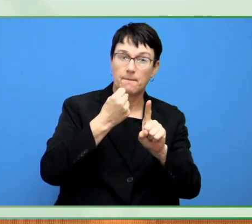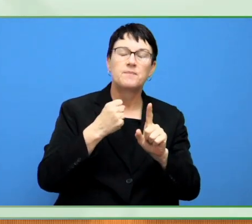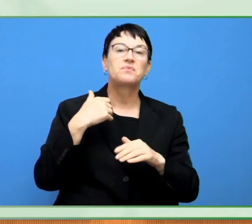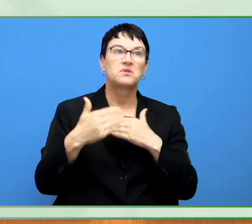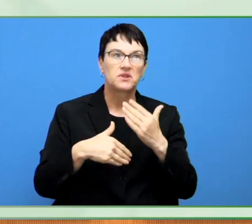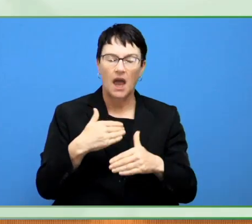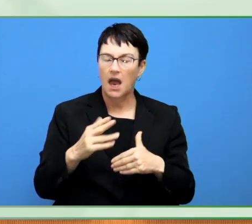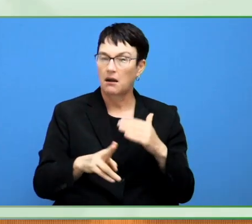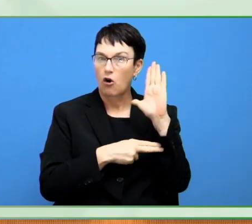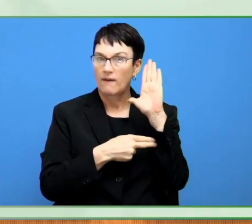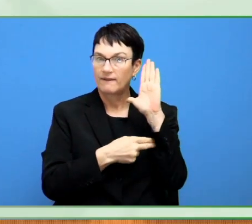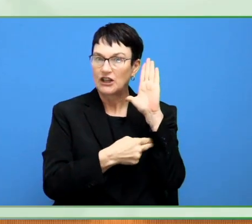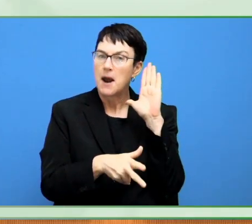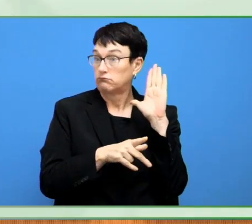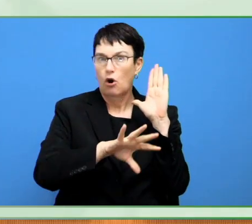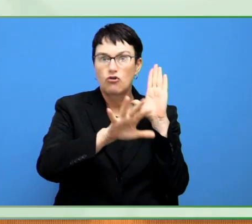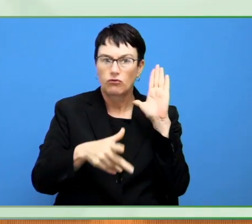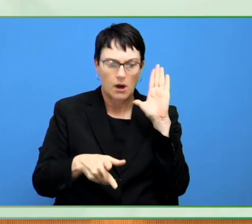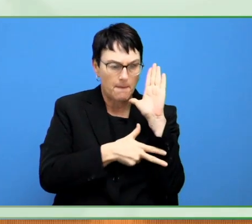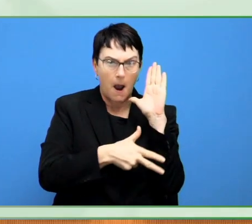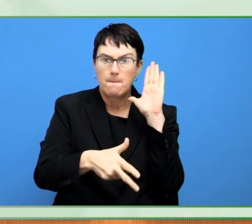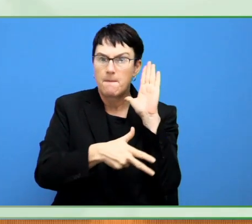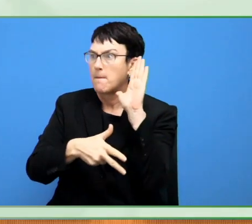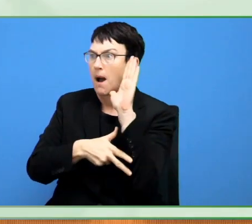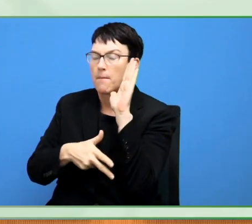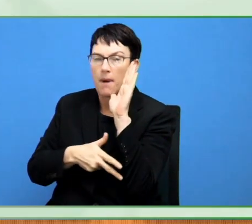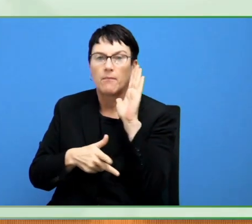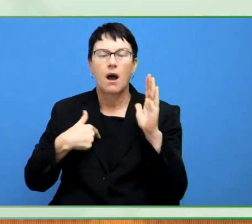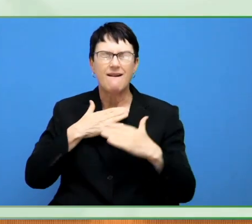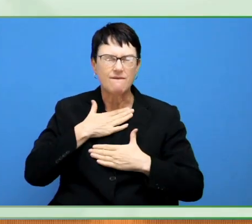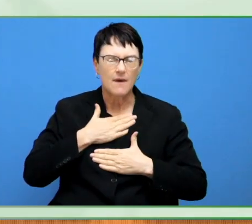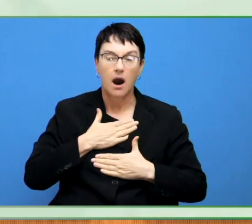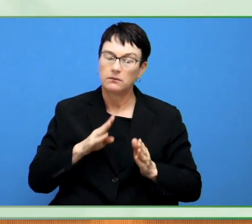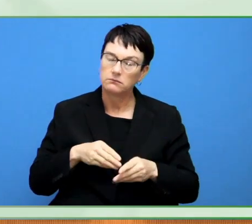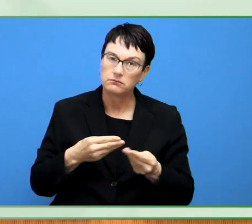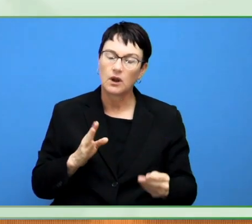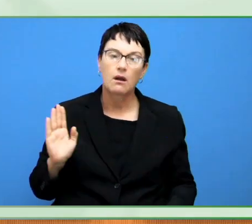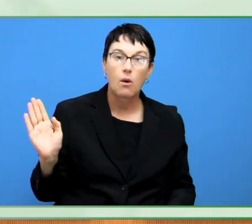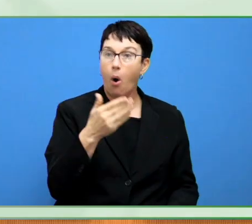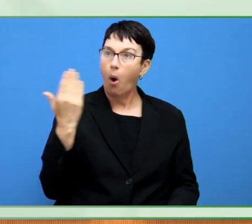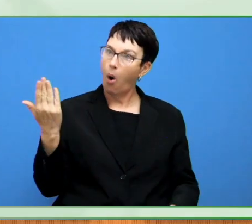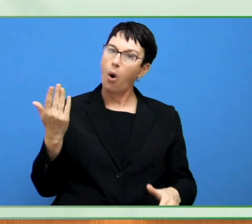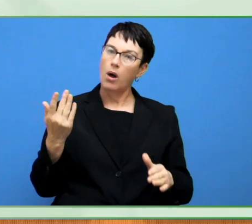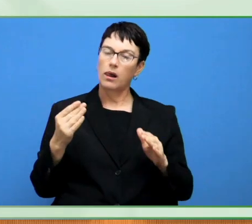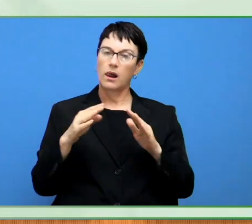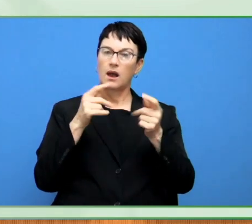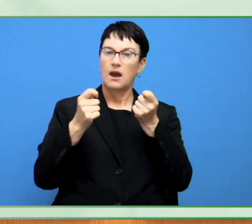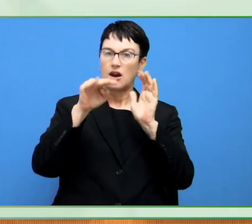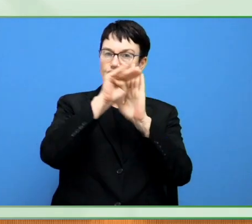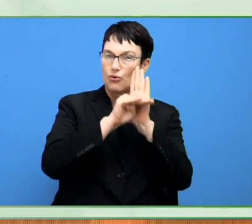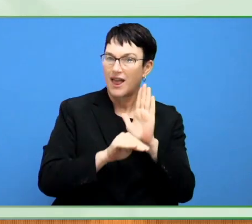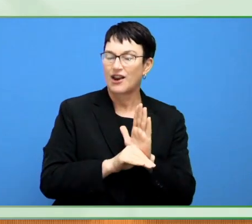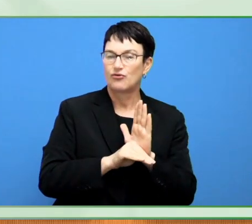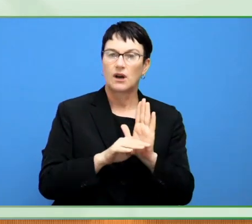some sort of even standards or local and regional and national regulations, we start doing advisory, how to